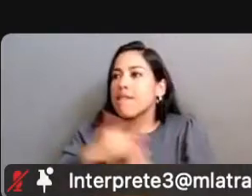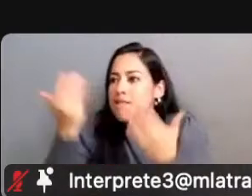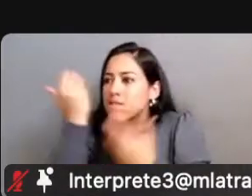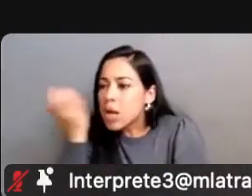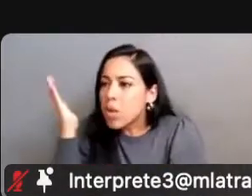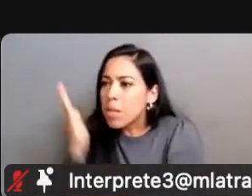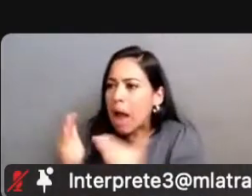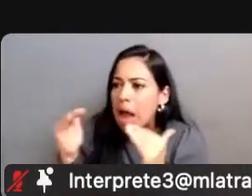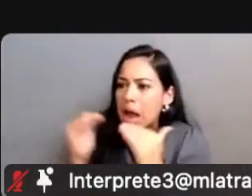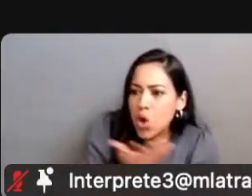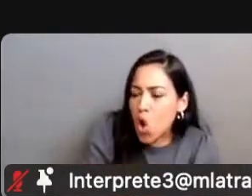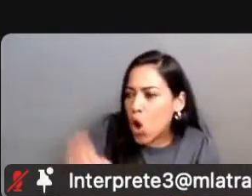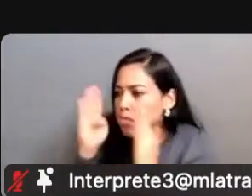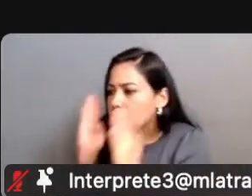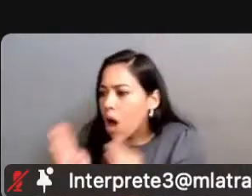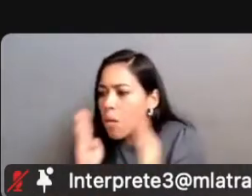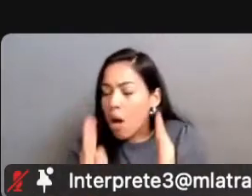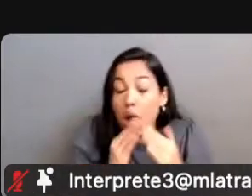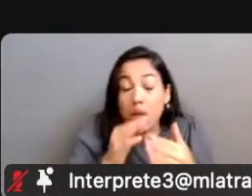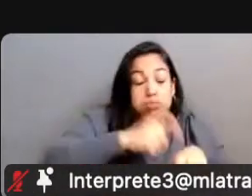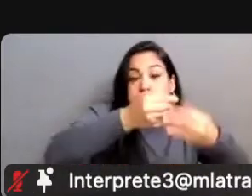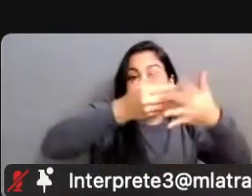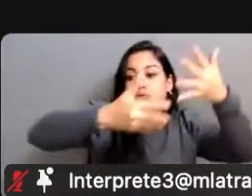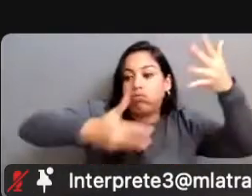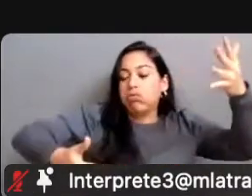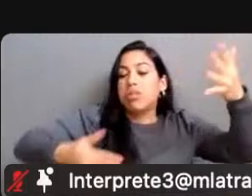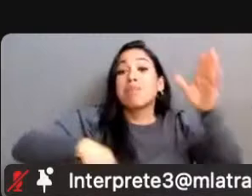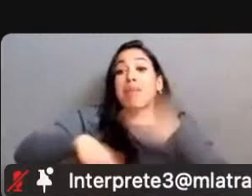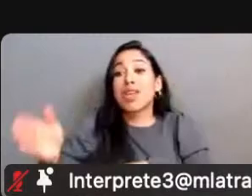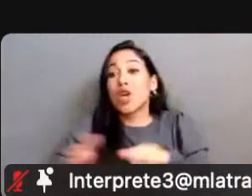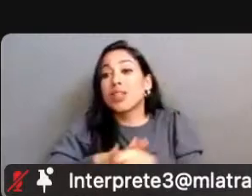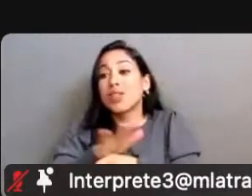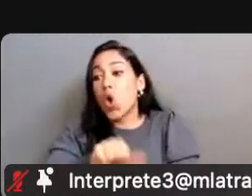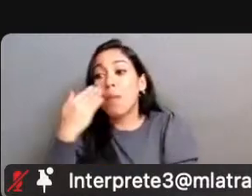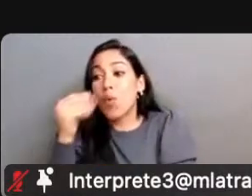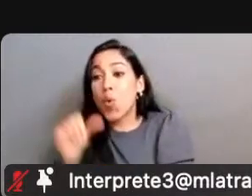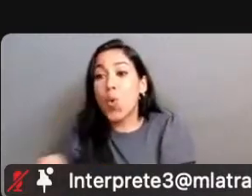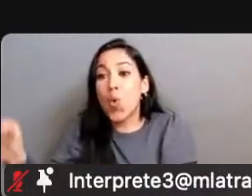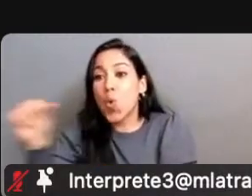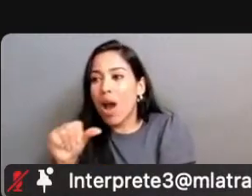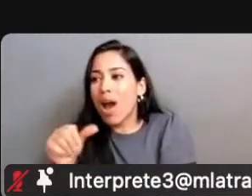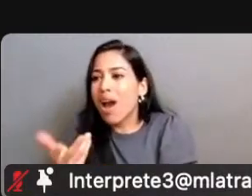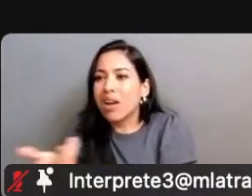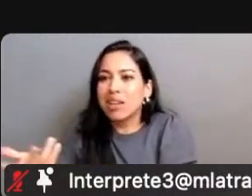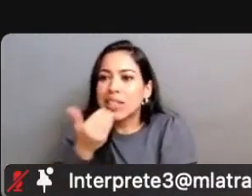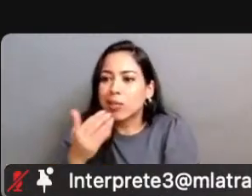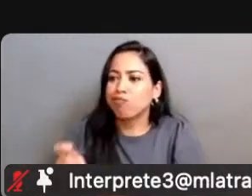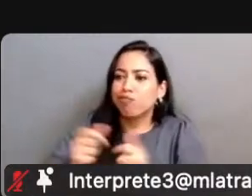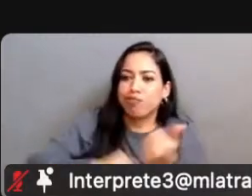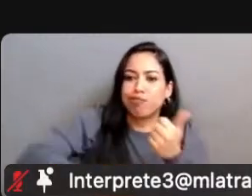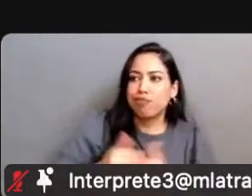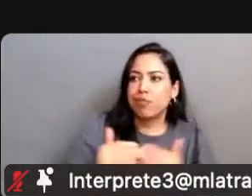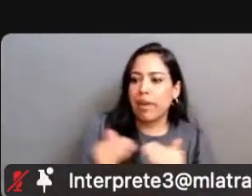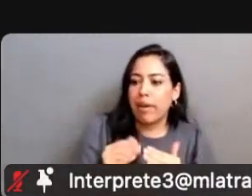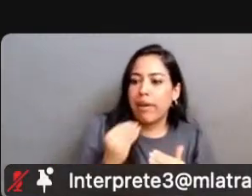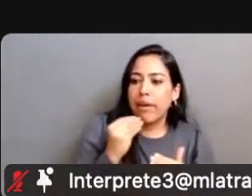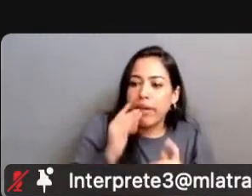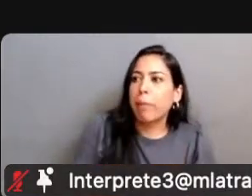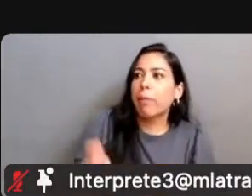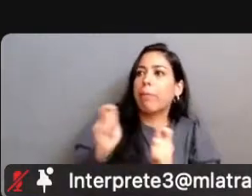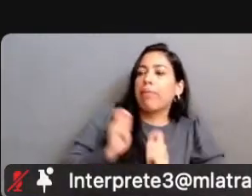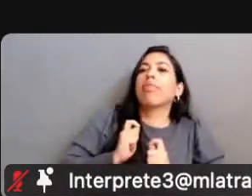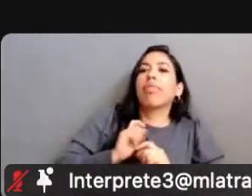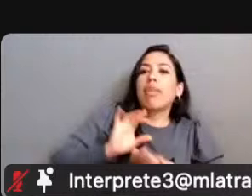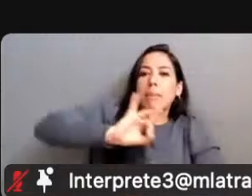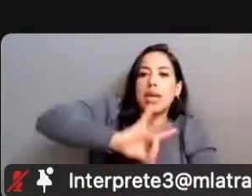chores, also taking care of those ill at home, and in the cases of women who had to adopt the work at home,